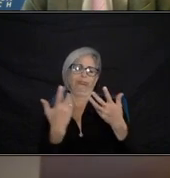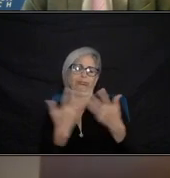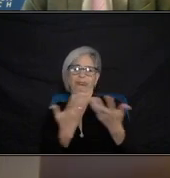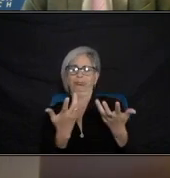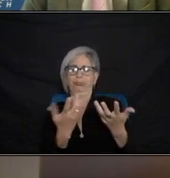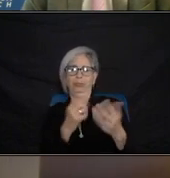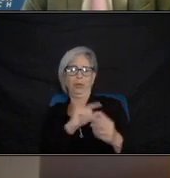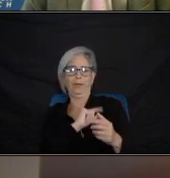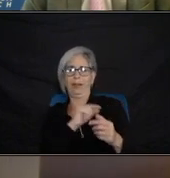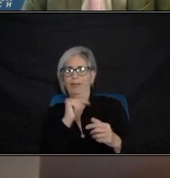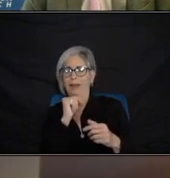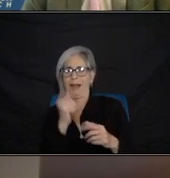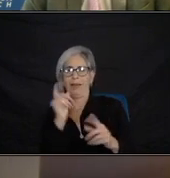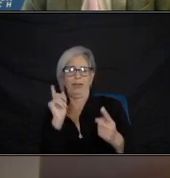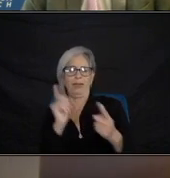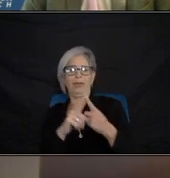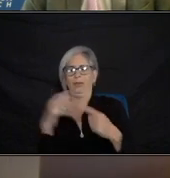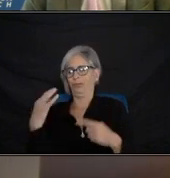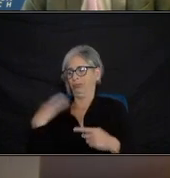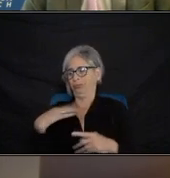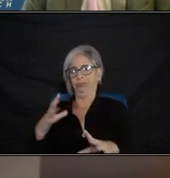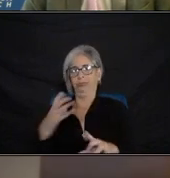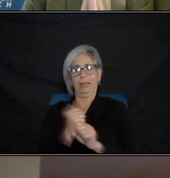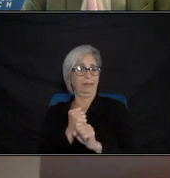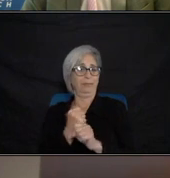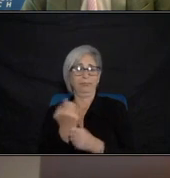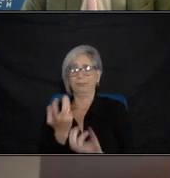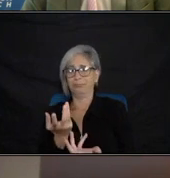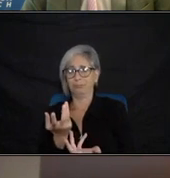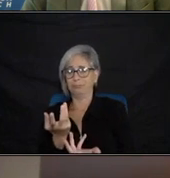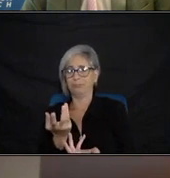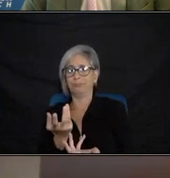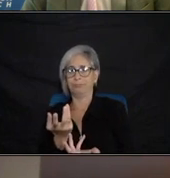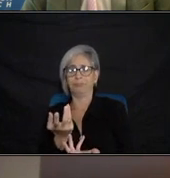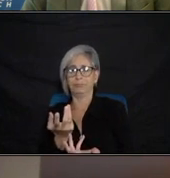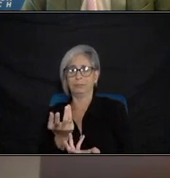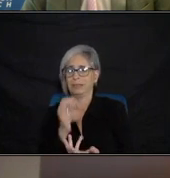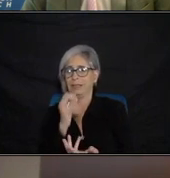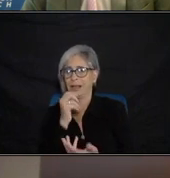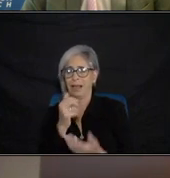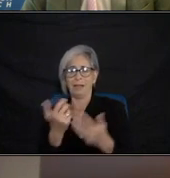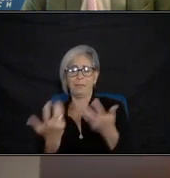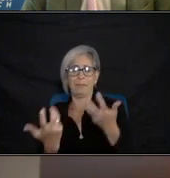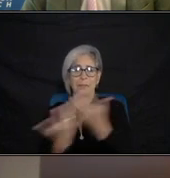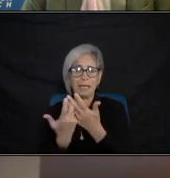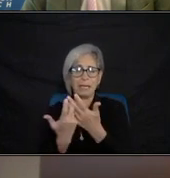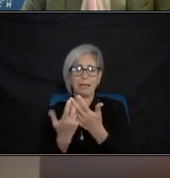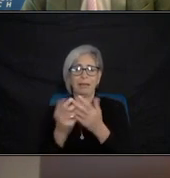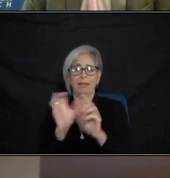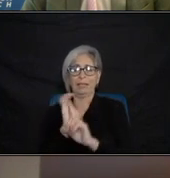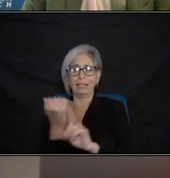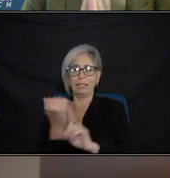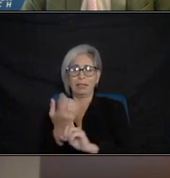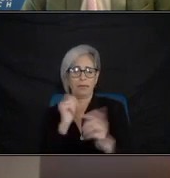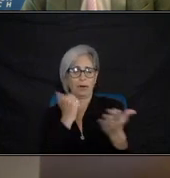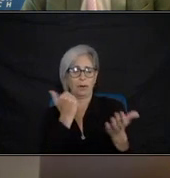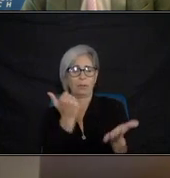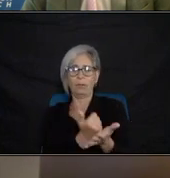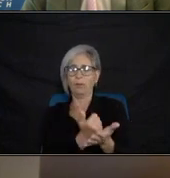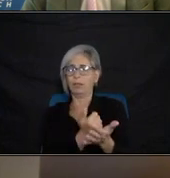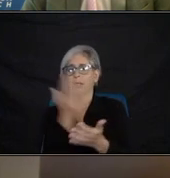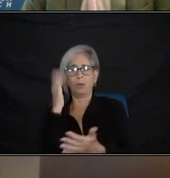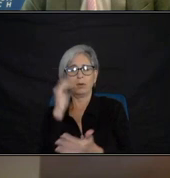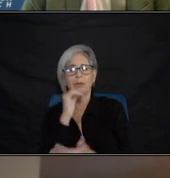a permit package to be reviewed. And, all right, and if it does not meet the conditions of approval, it will not be